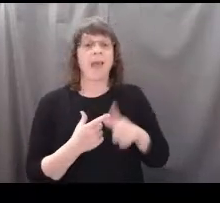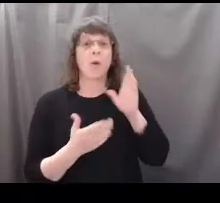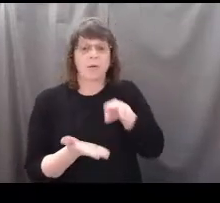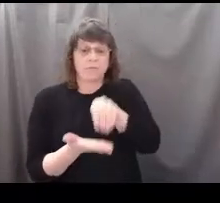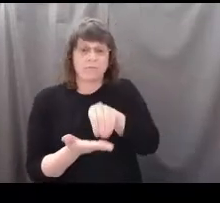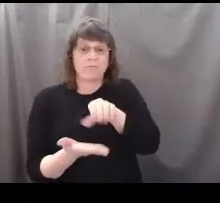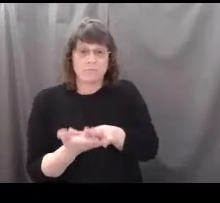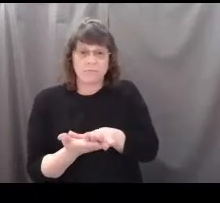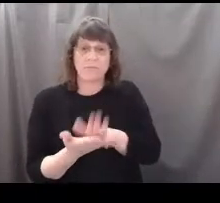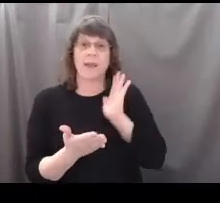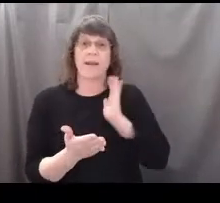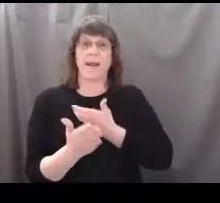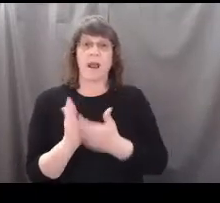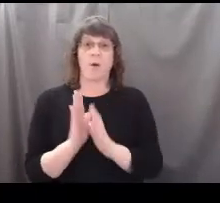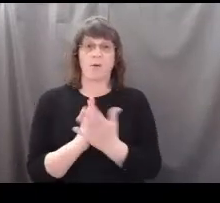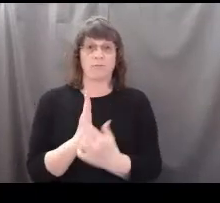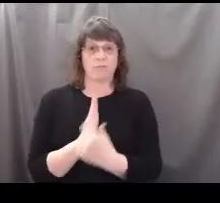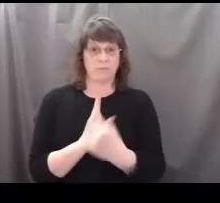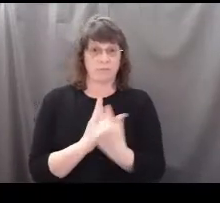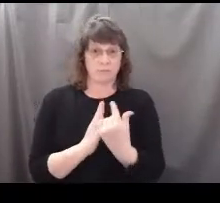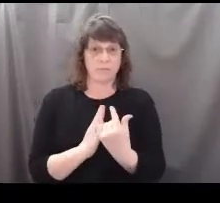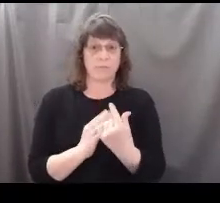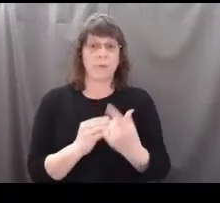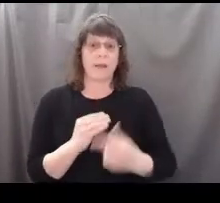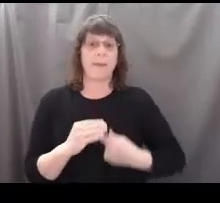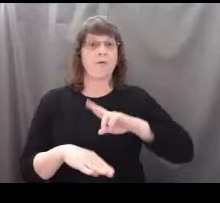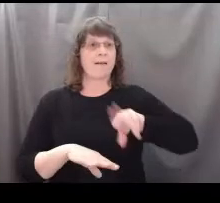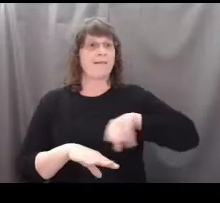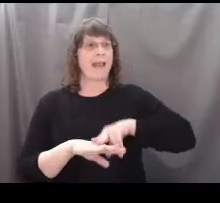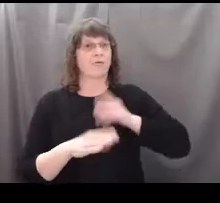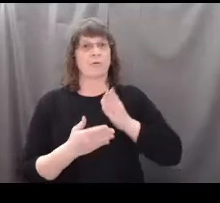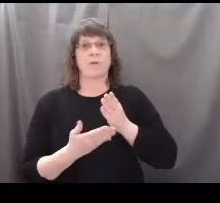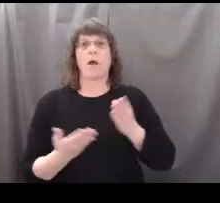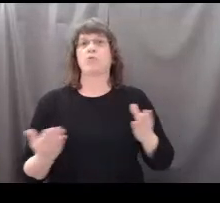that in our journal about a natural